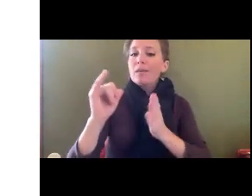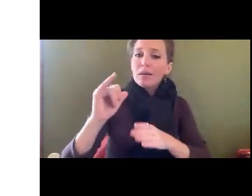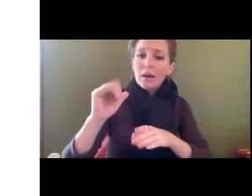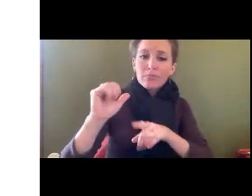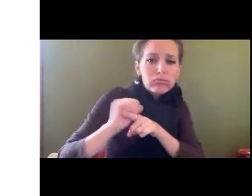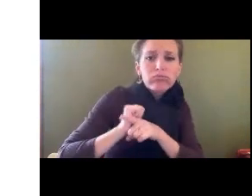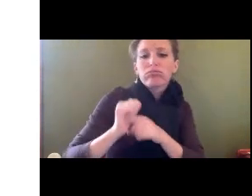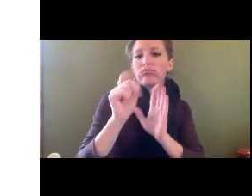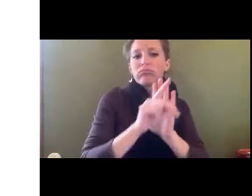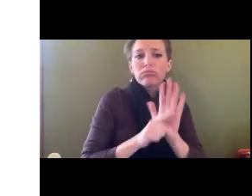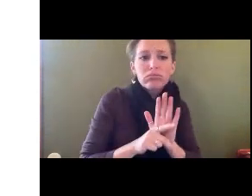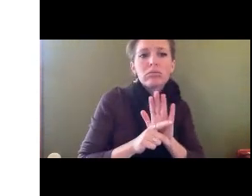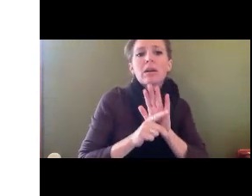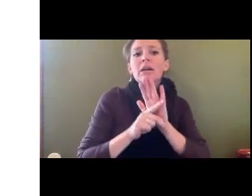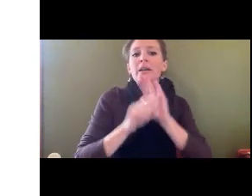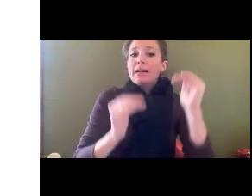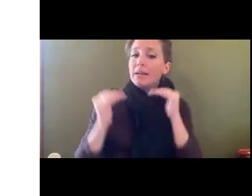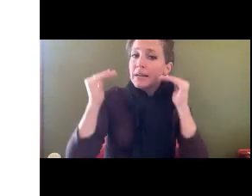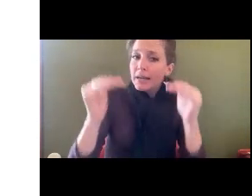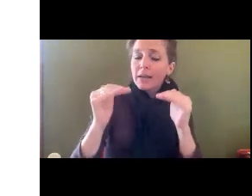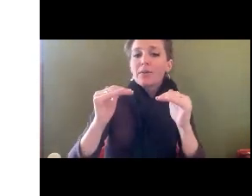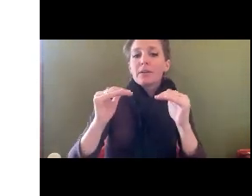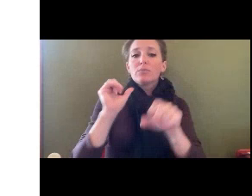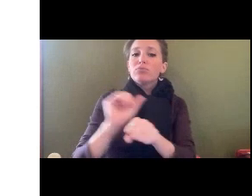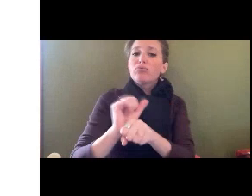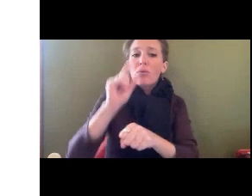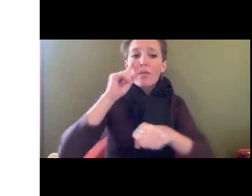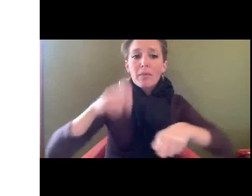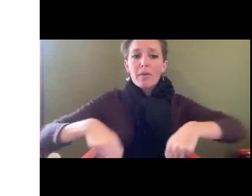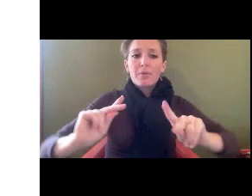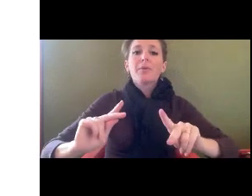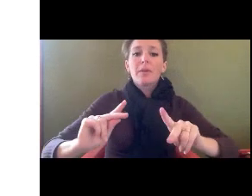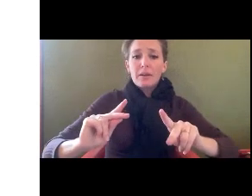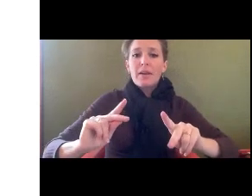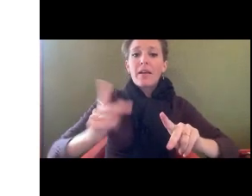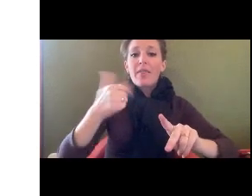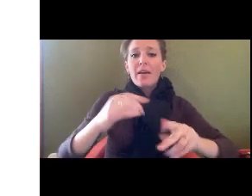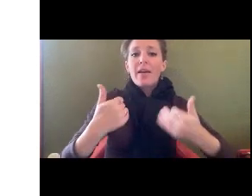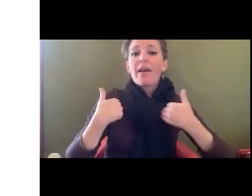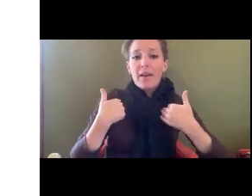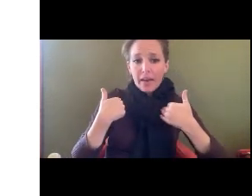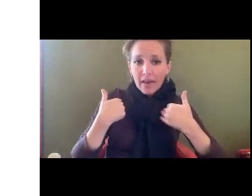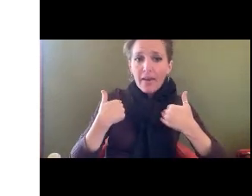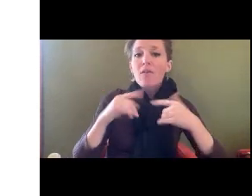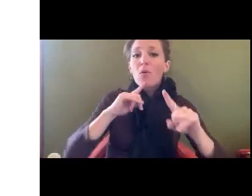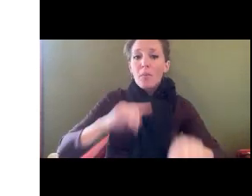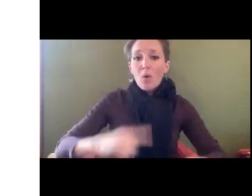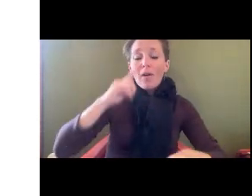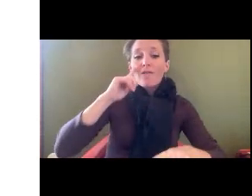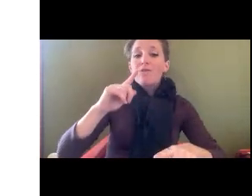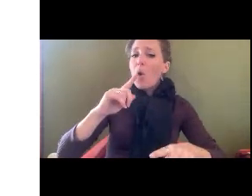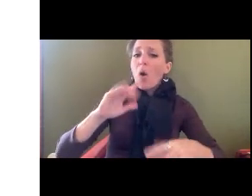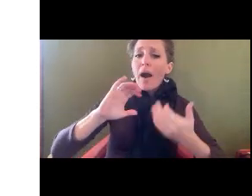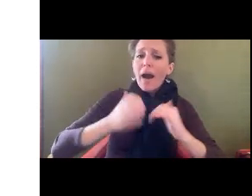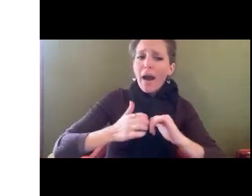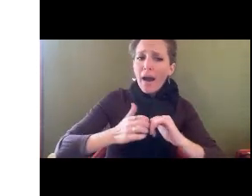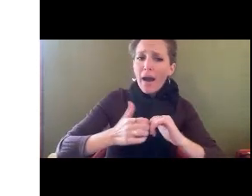requested that the UNFCCC Secretariat prepare a synthesis report of implementation and related efforts across